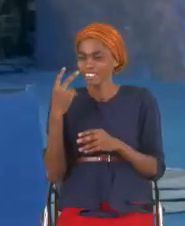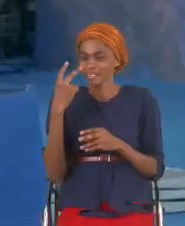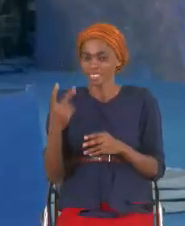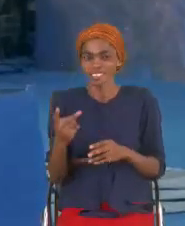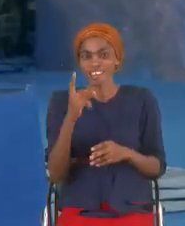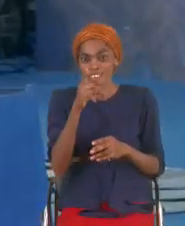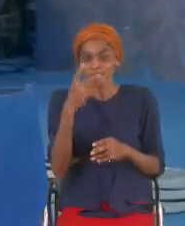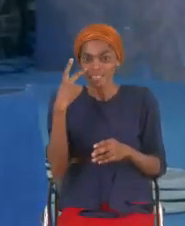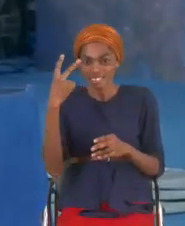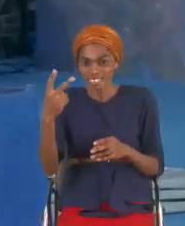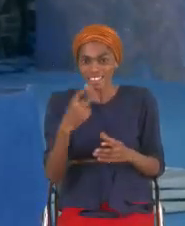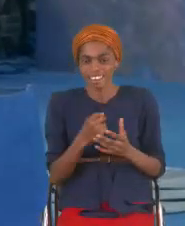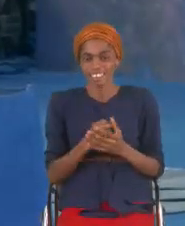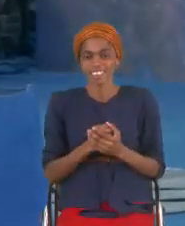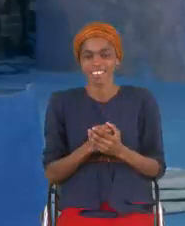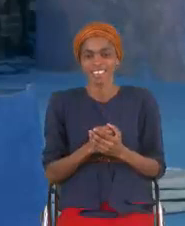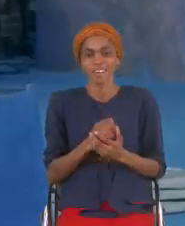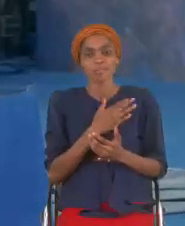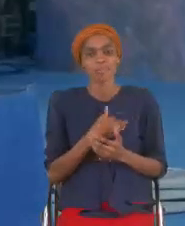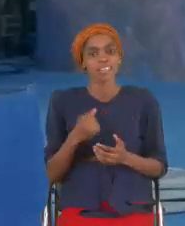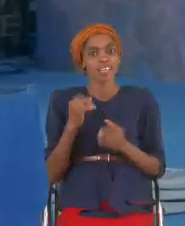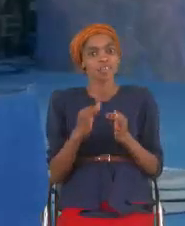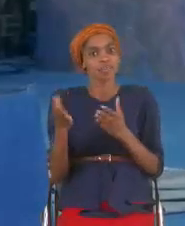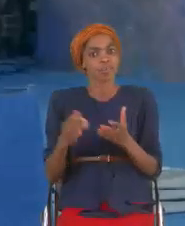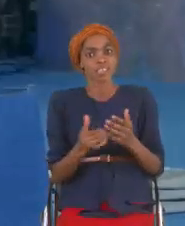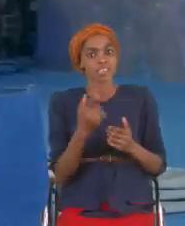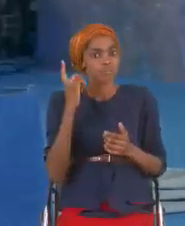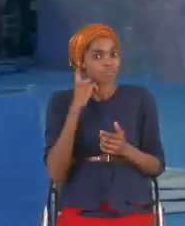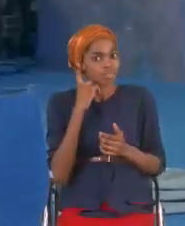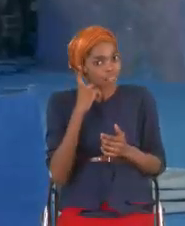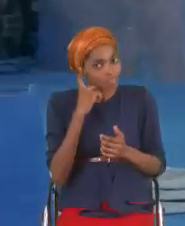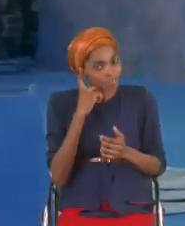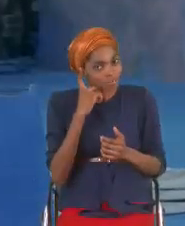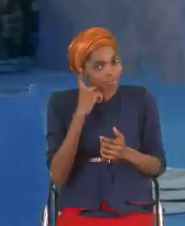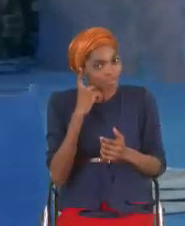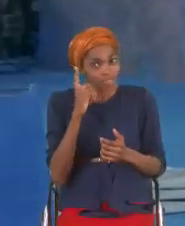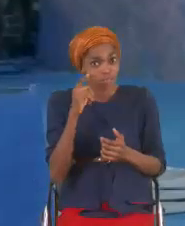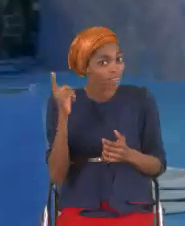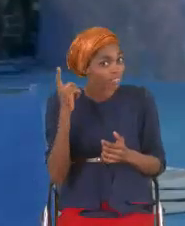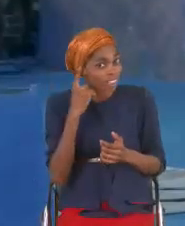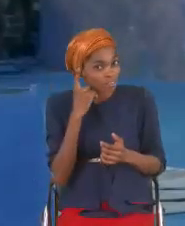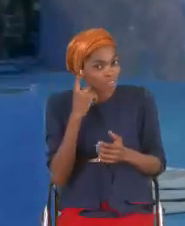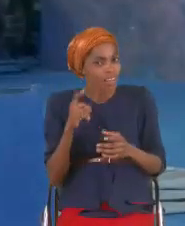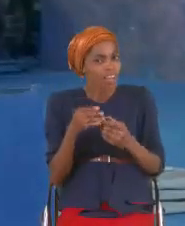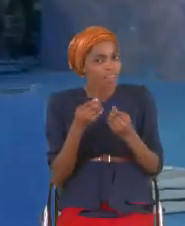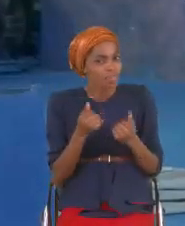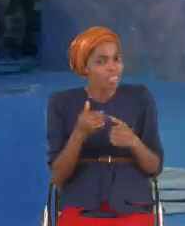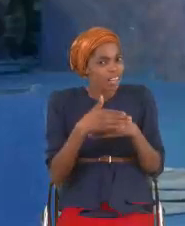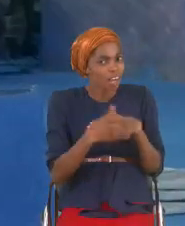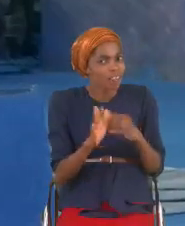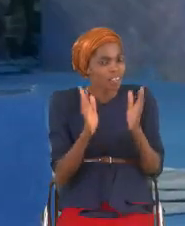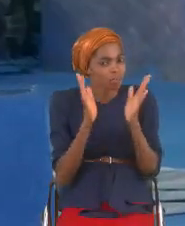see. And then if you brought anybody deaf or dumb, after the final